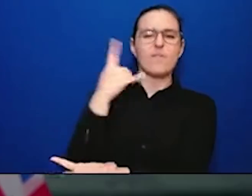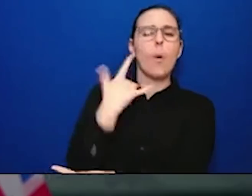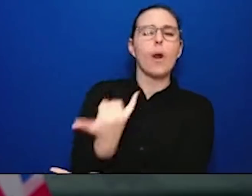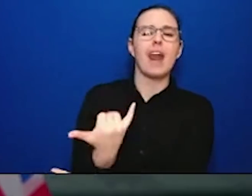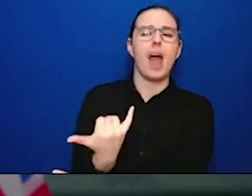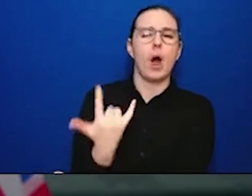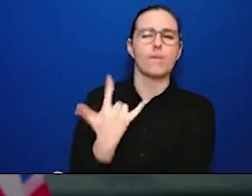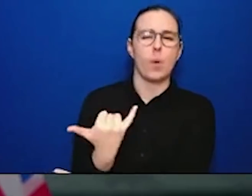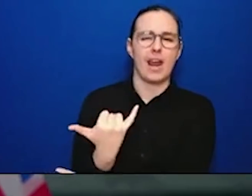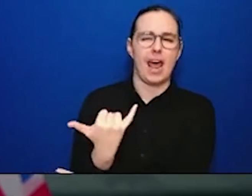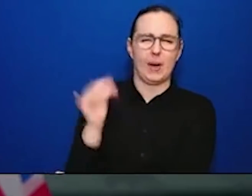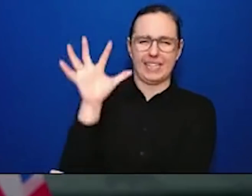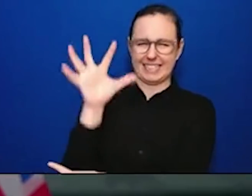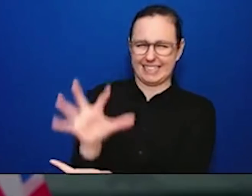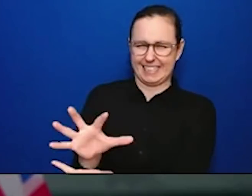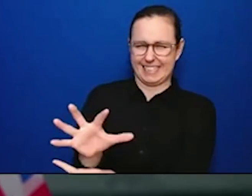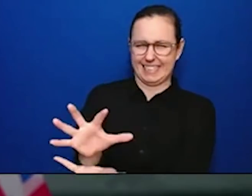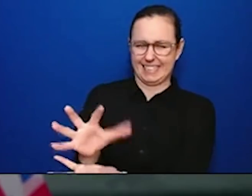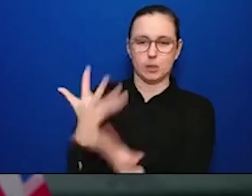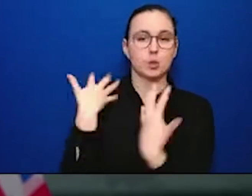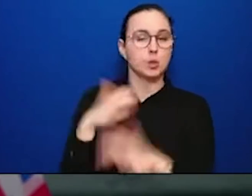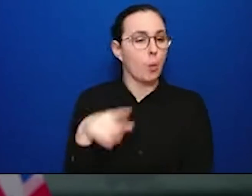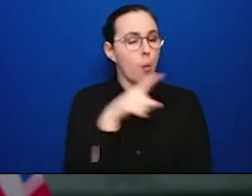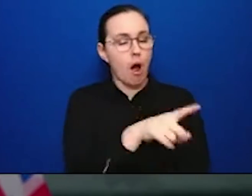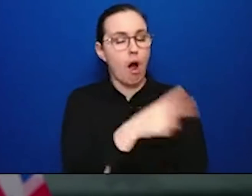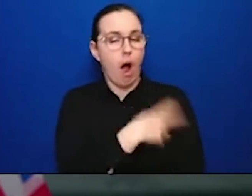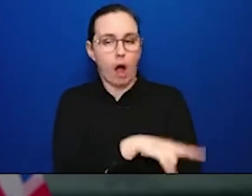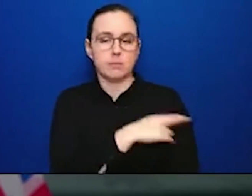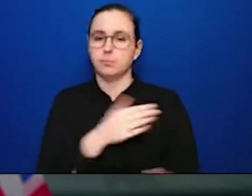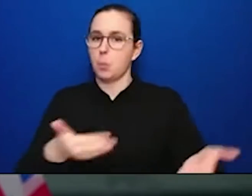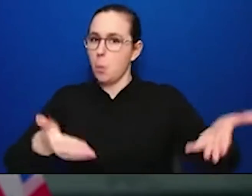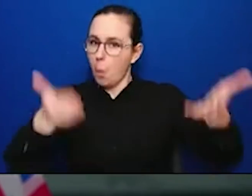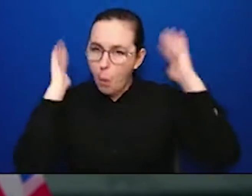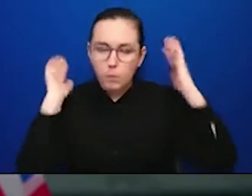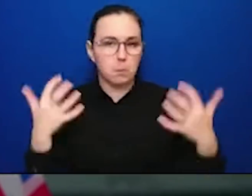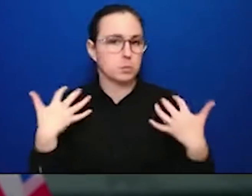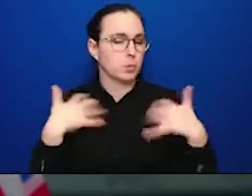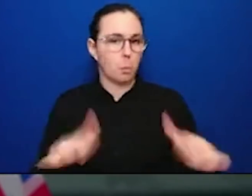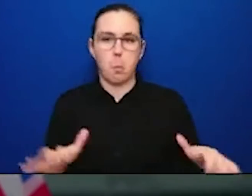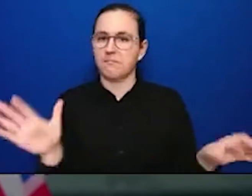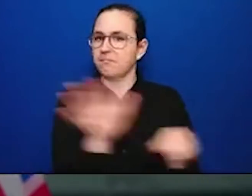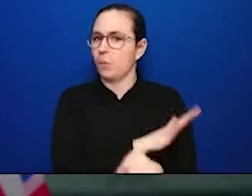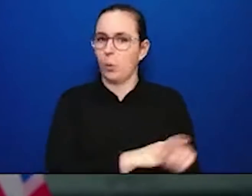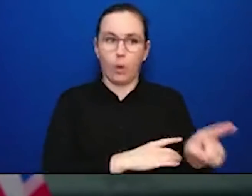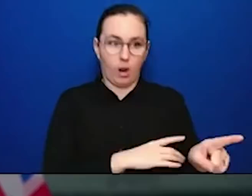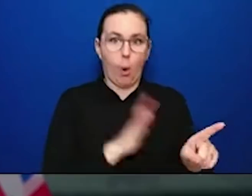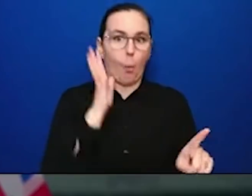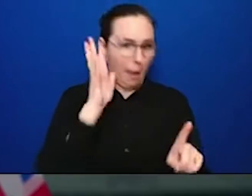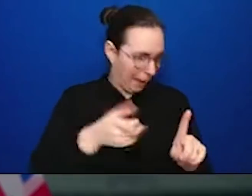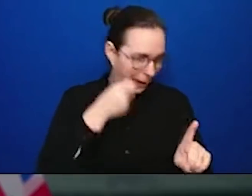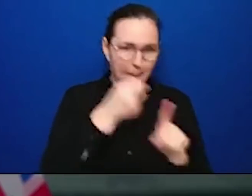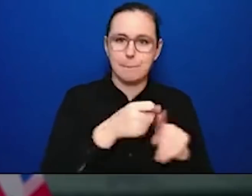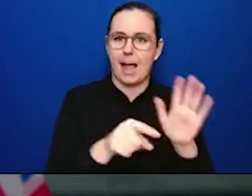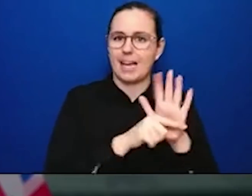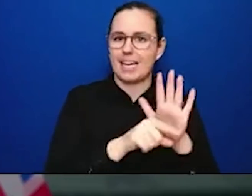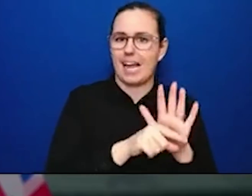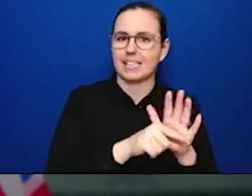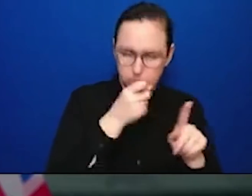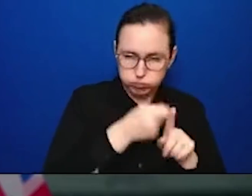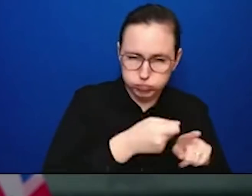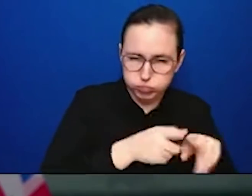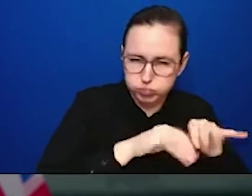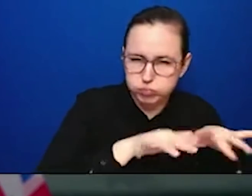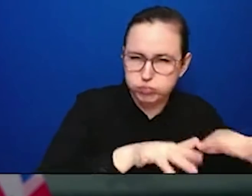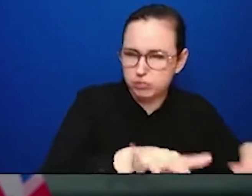without overwhelming our healthcare system and minimizing the impact we have on society. And so that has been our approach here in BC from the